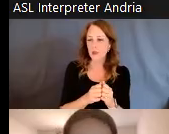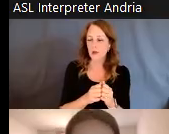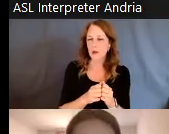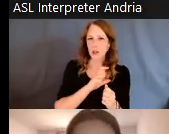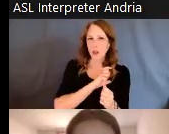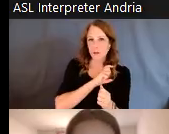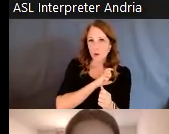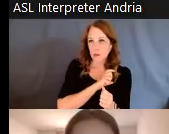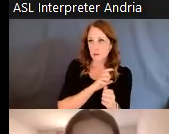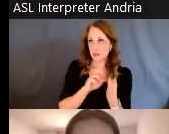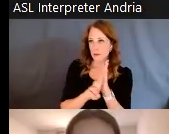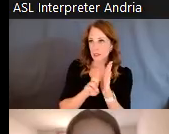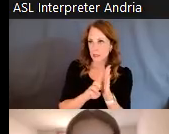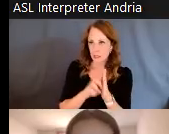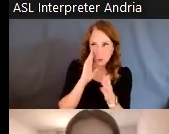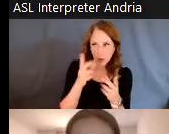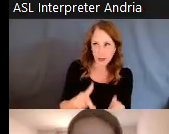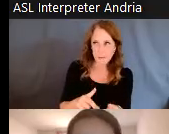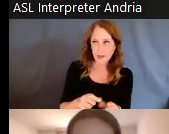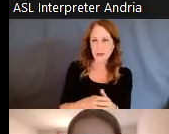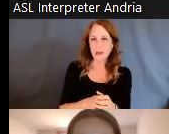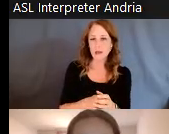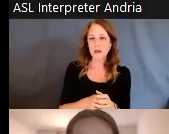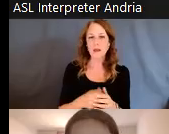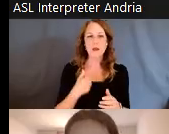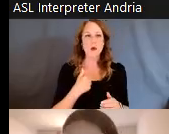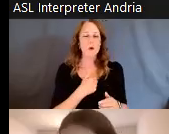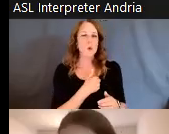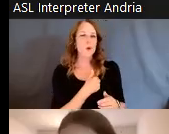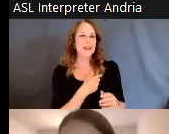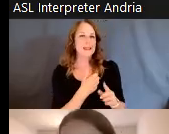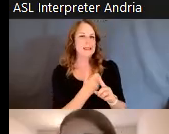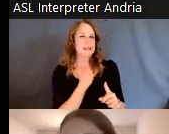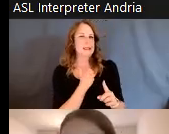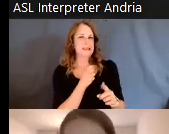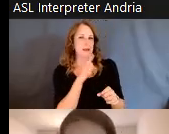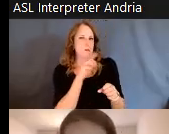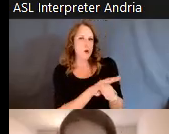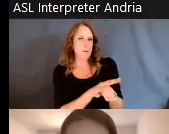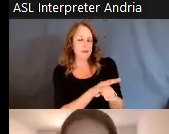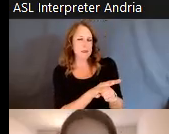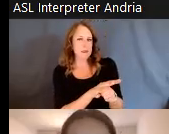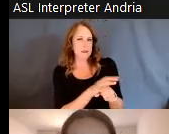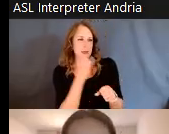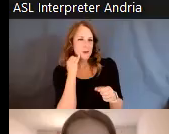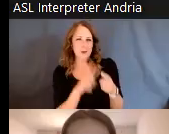enforcement investigates. We don't want to make promises that we can't keep,